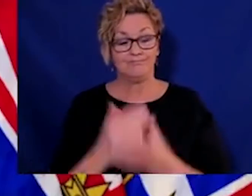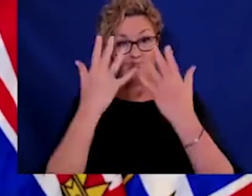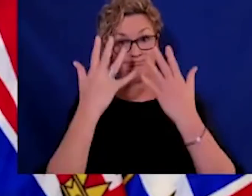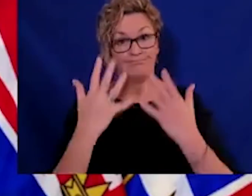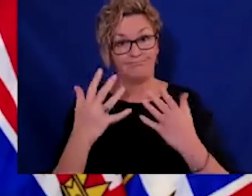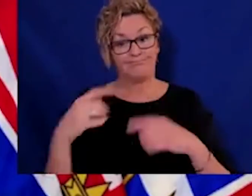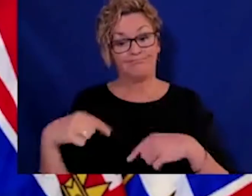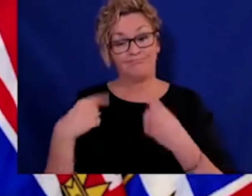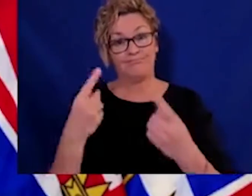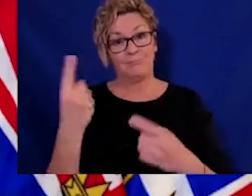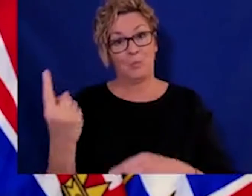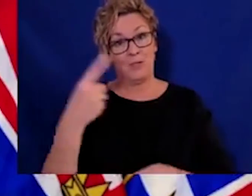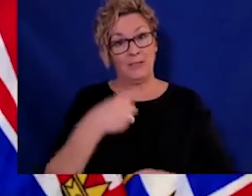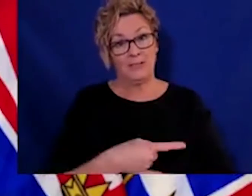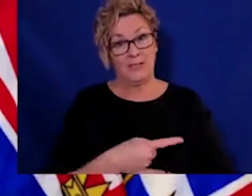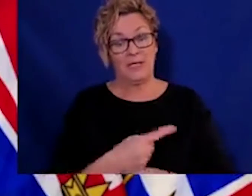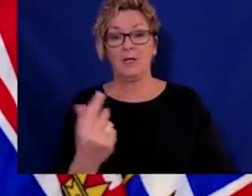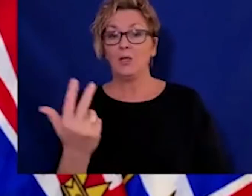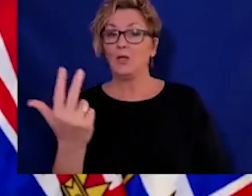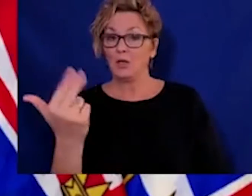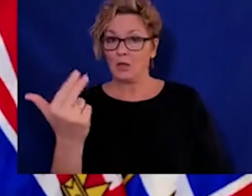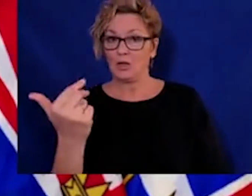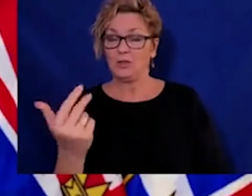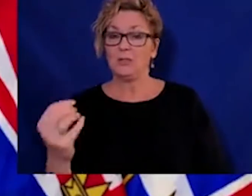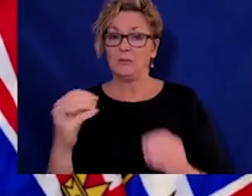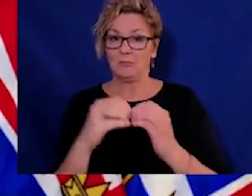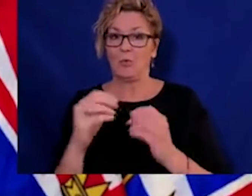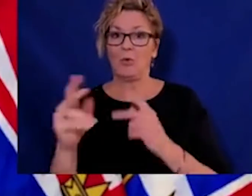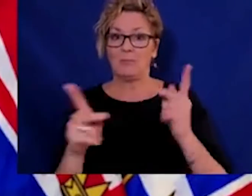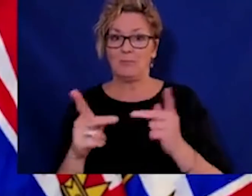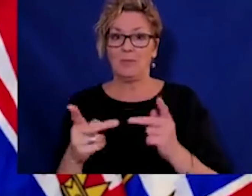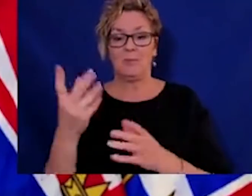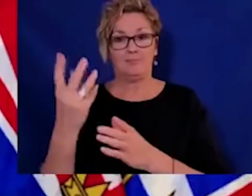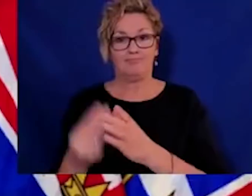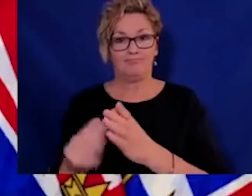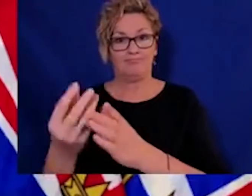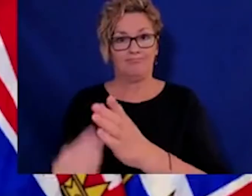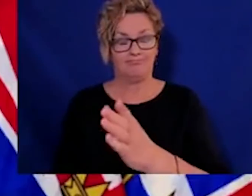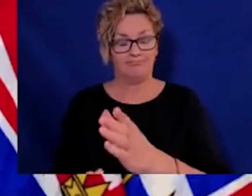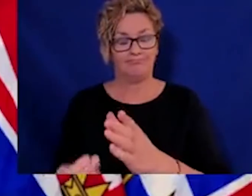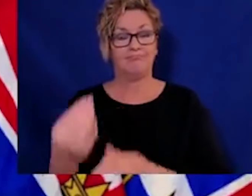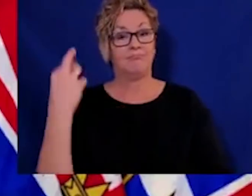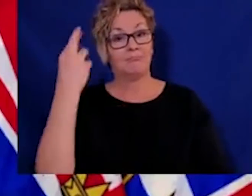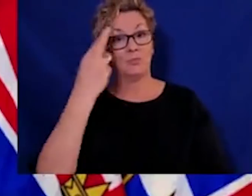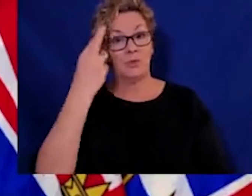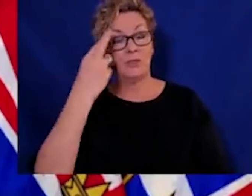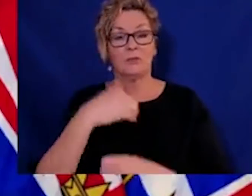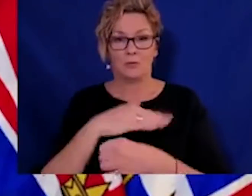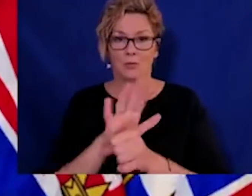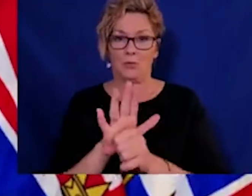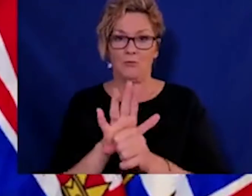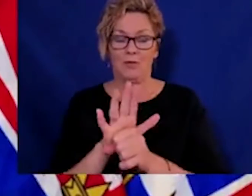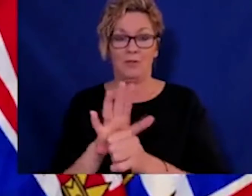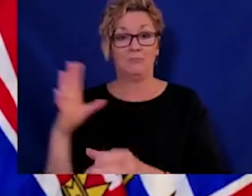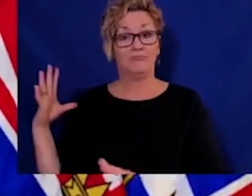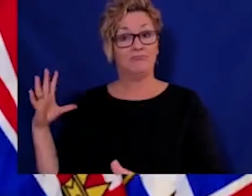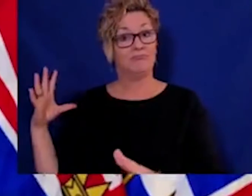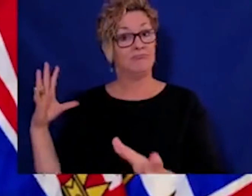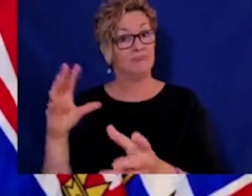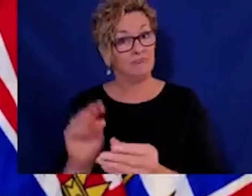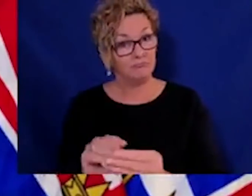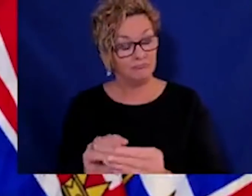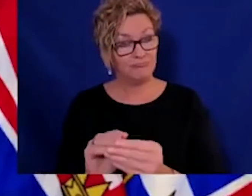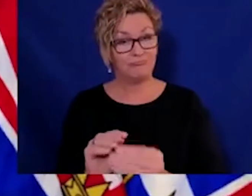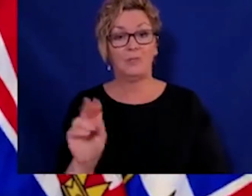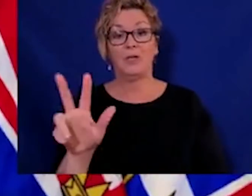Sadly, in the last day, we have an additional 13 people who have died from COVID-19 here in British Columbia, bringing our